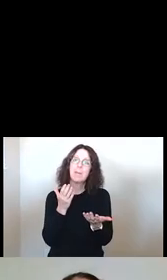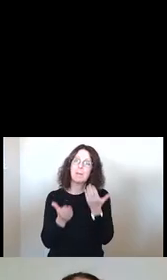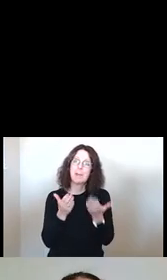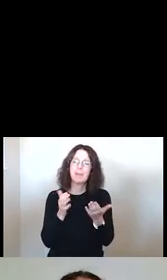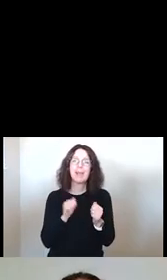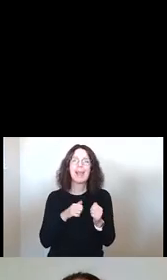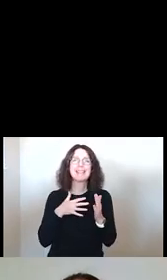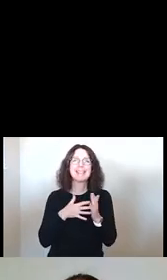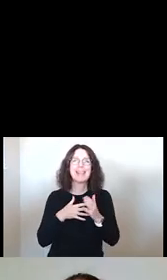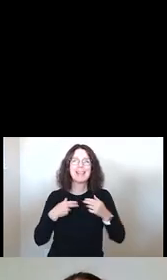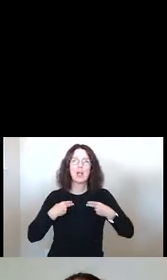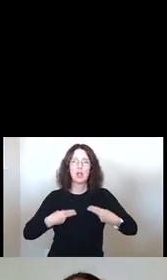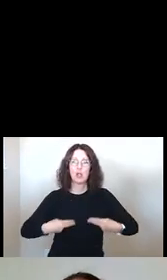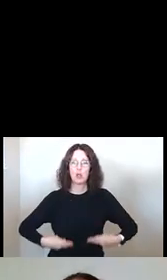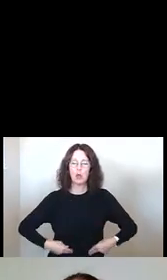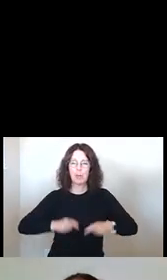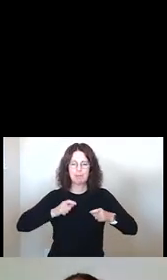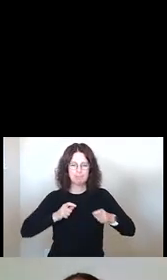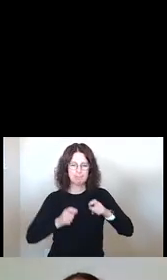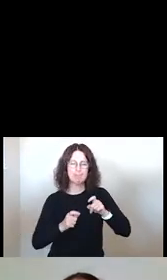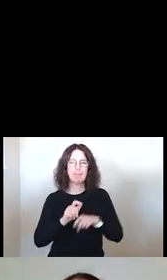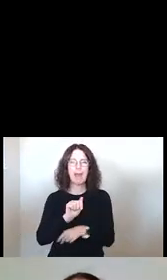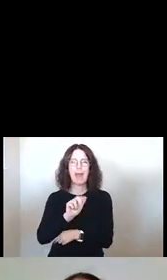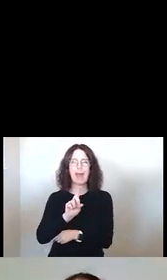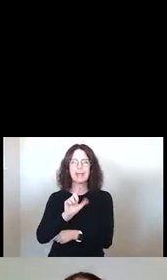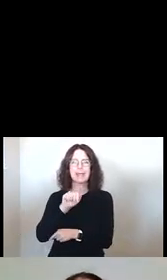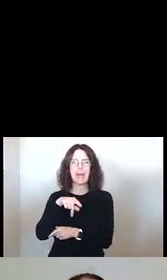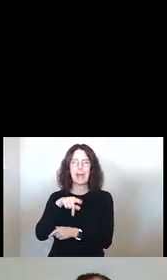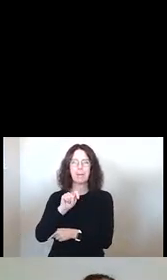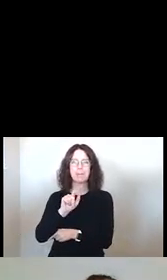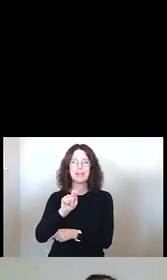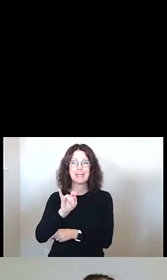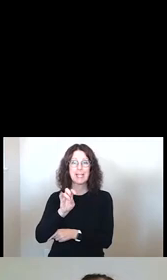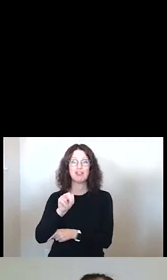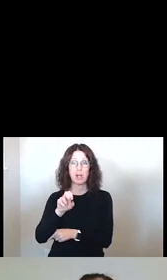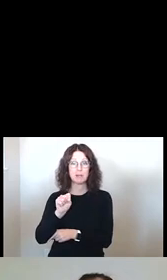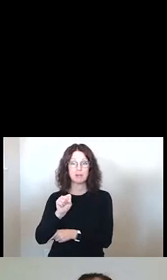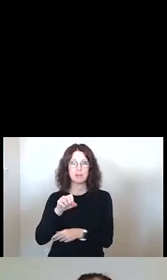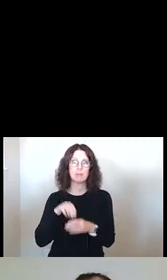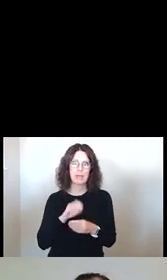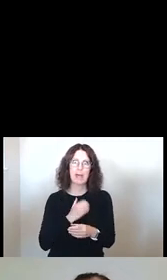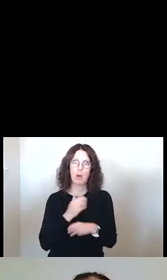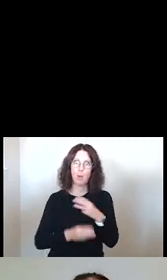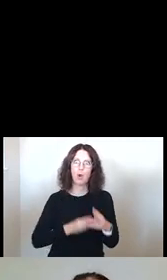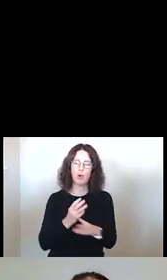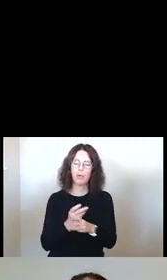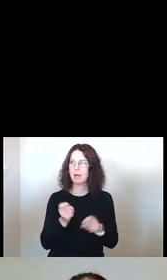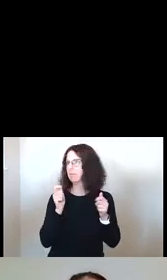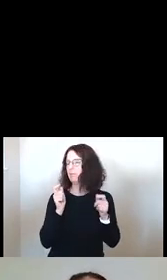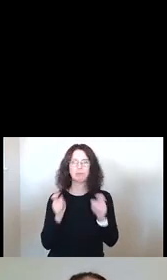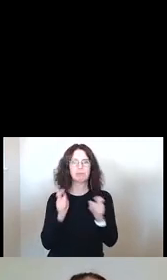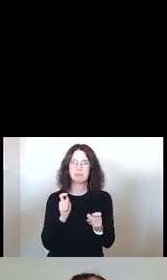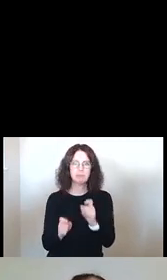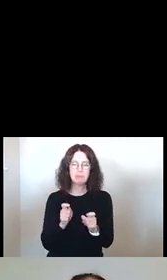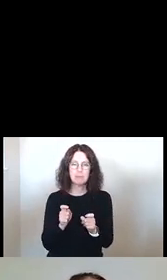human adaptation in this very rapidly changing world, or the factors that shape global health